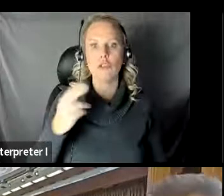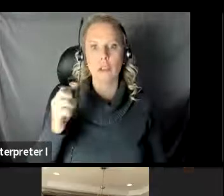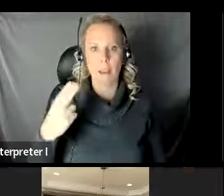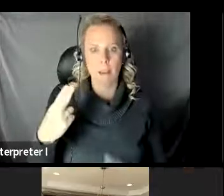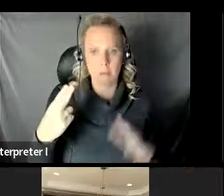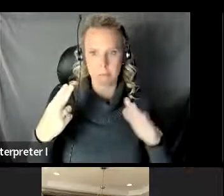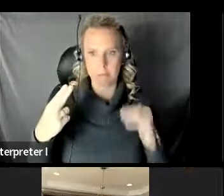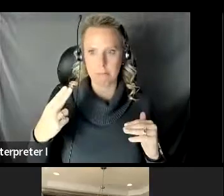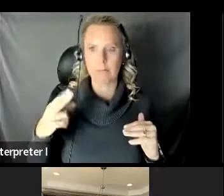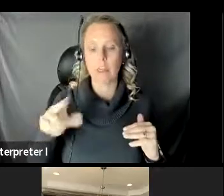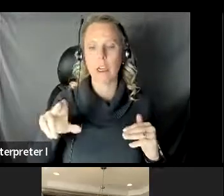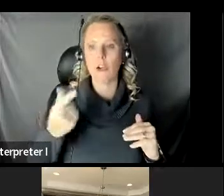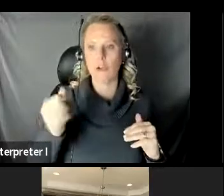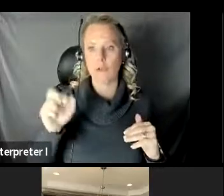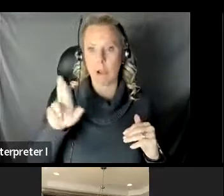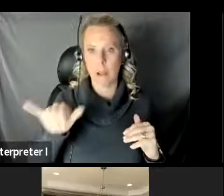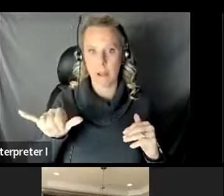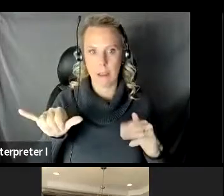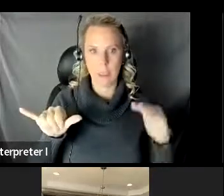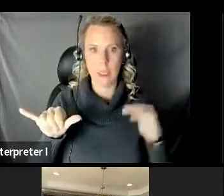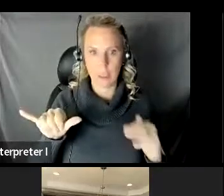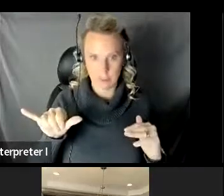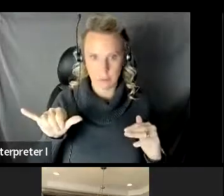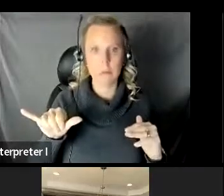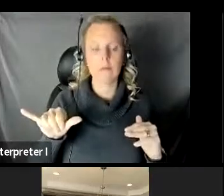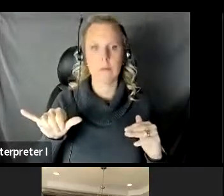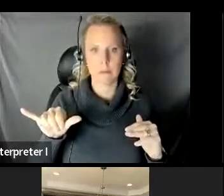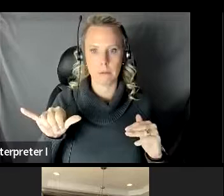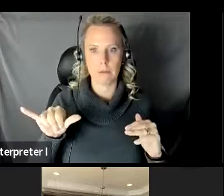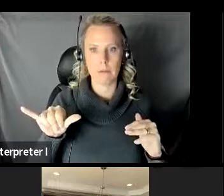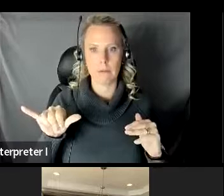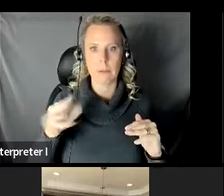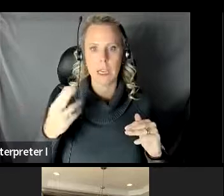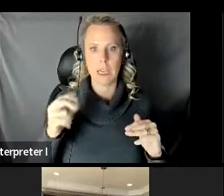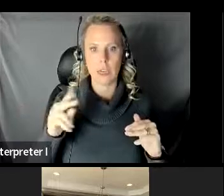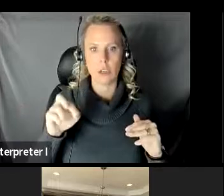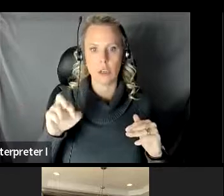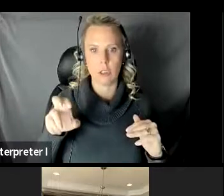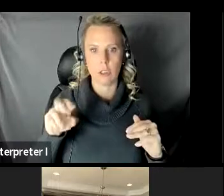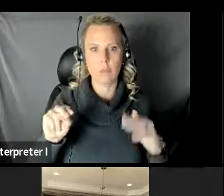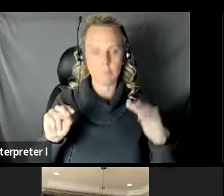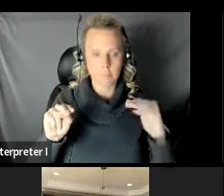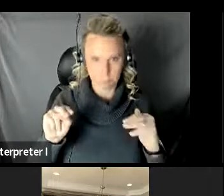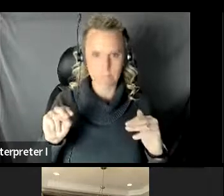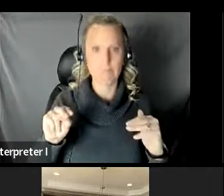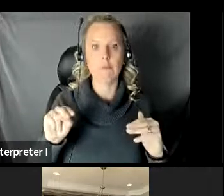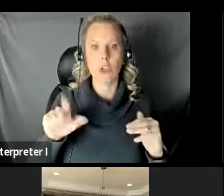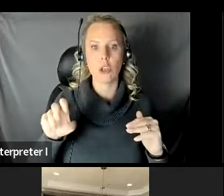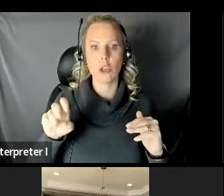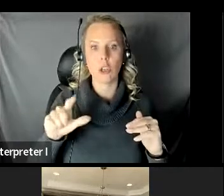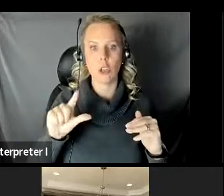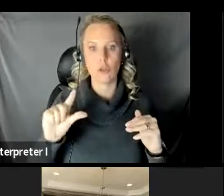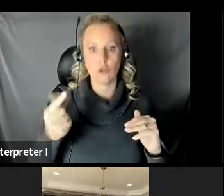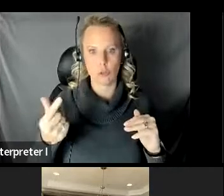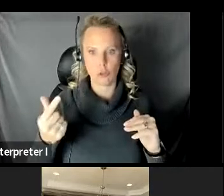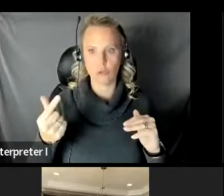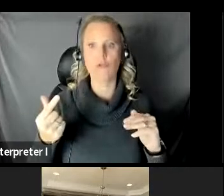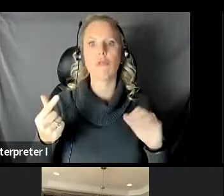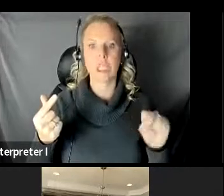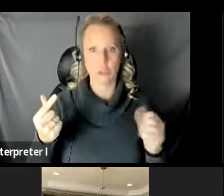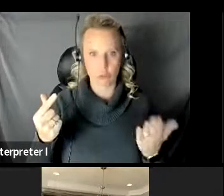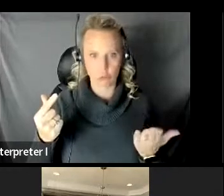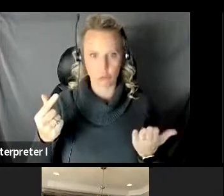Here. Councilmember Gray. Here. Councilmember Henderson. Here. Councilmember Louis George.